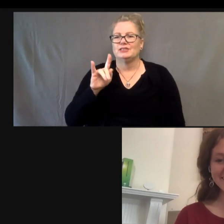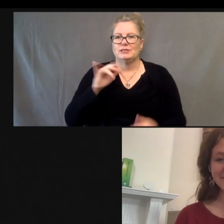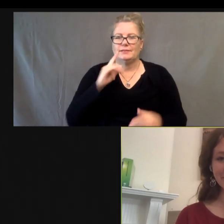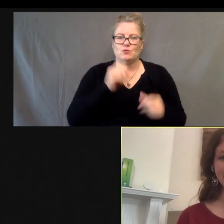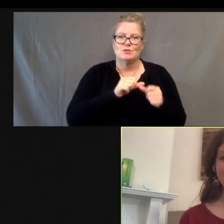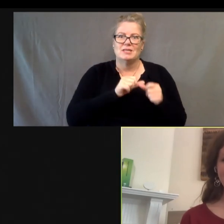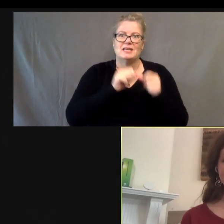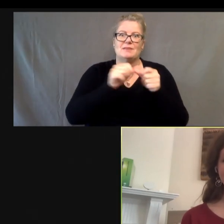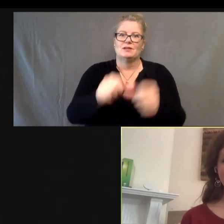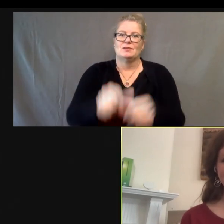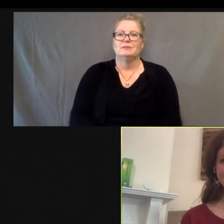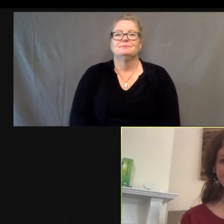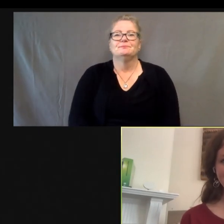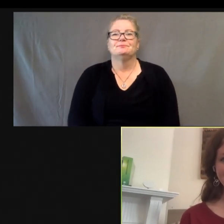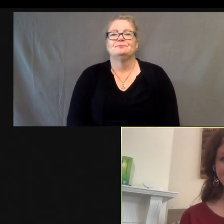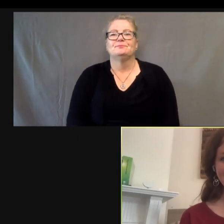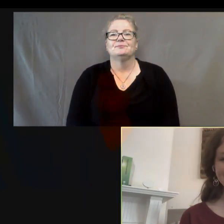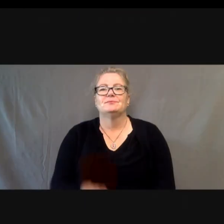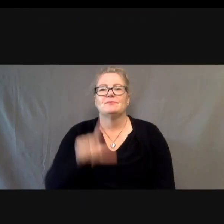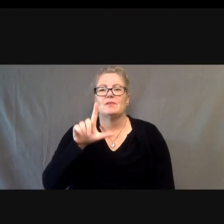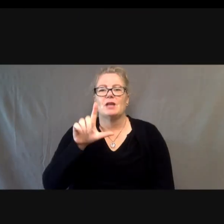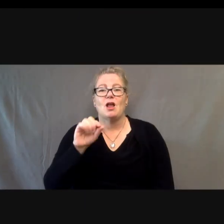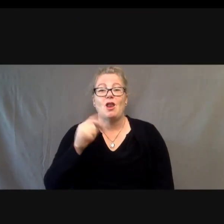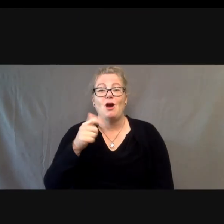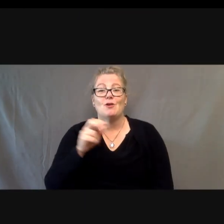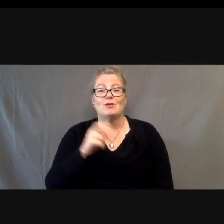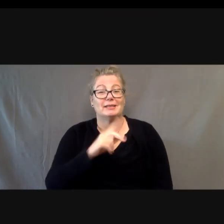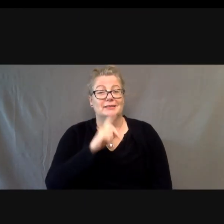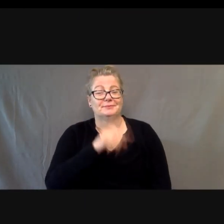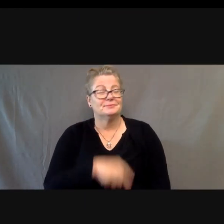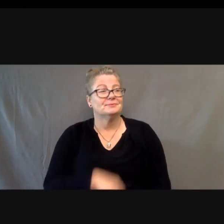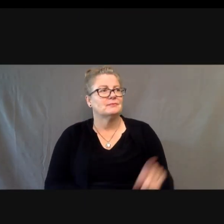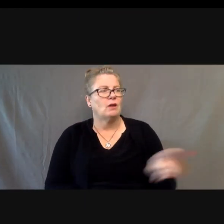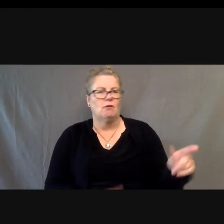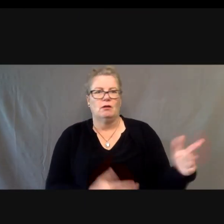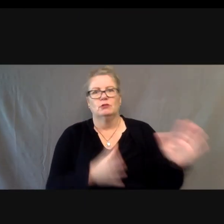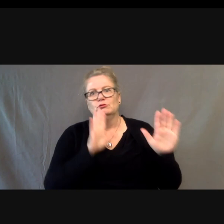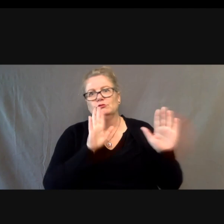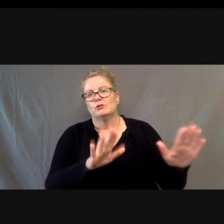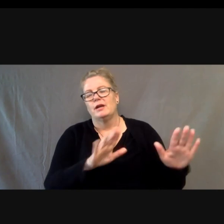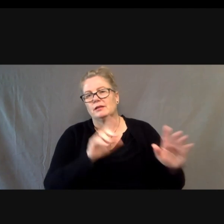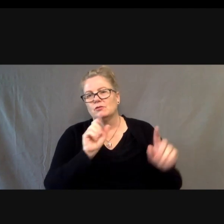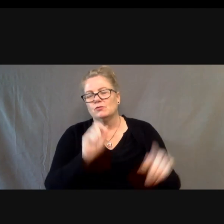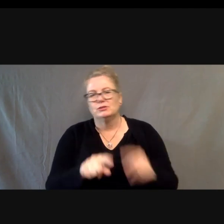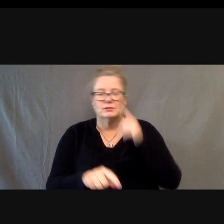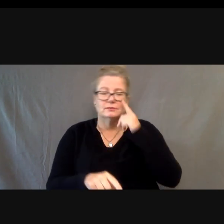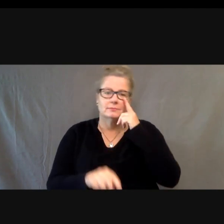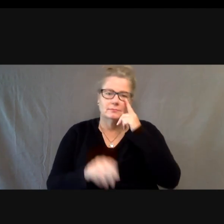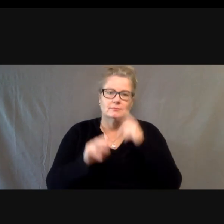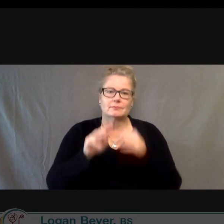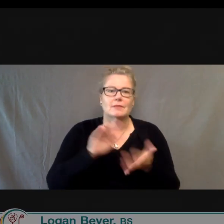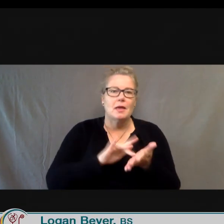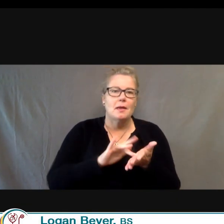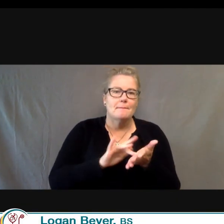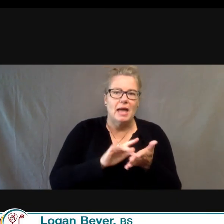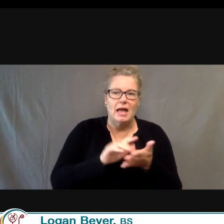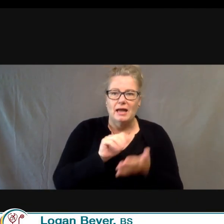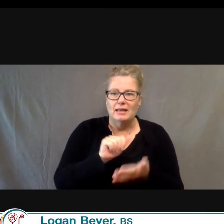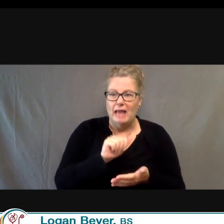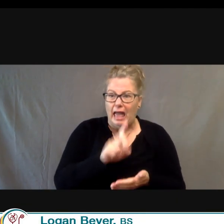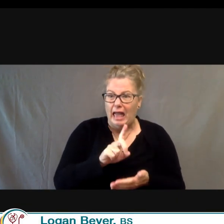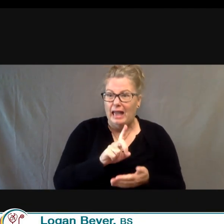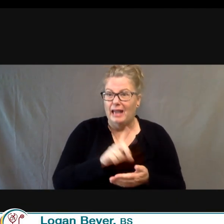I think this is a great question, because I think anytime you're doing med ed or curriculum reform, there is a risk that